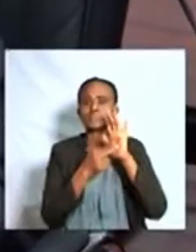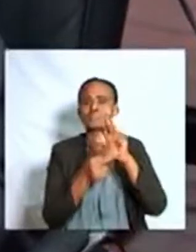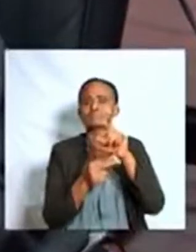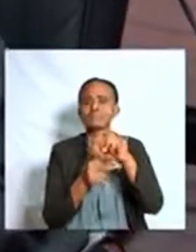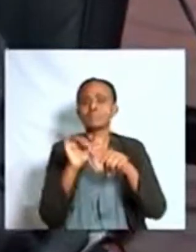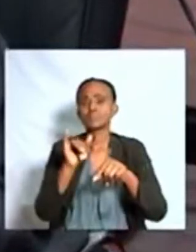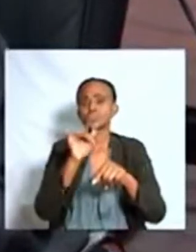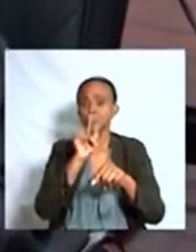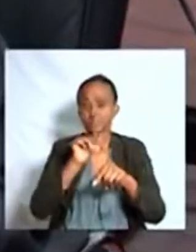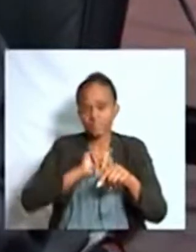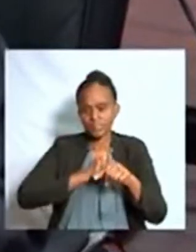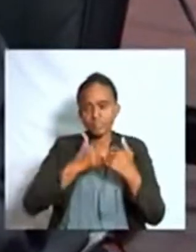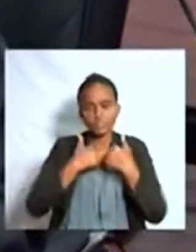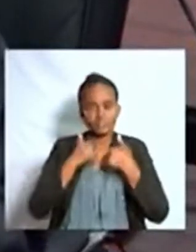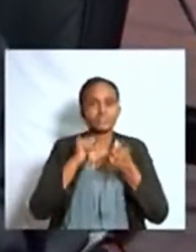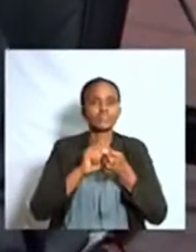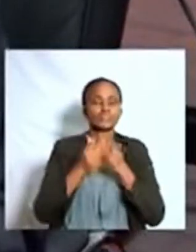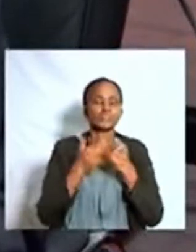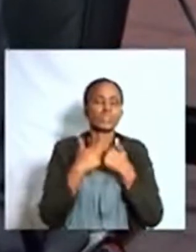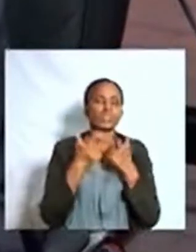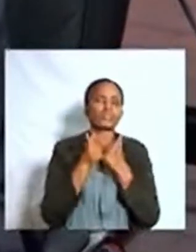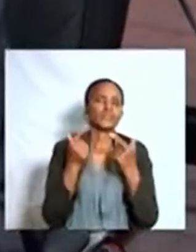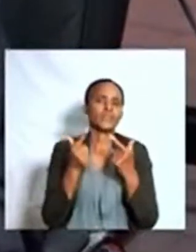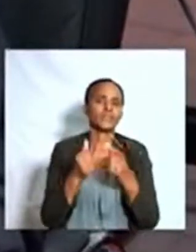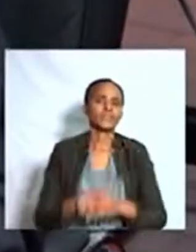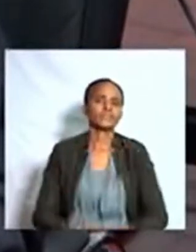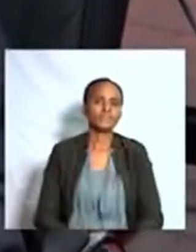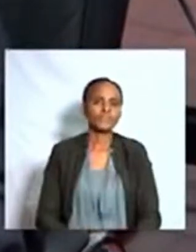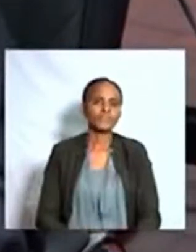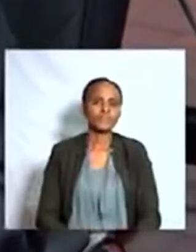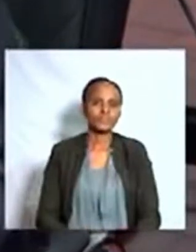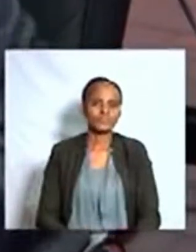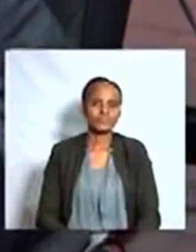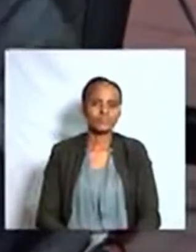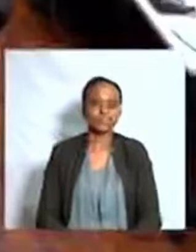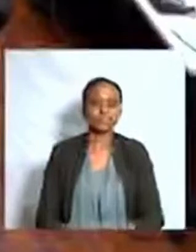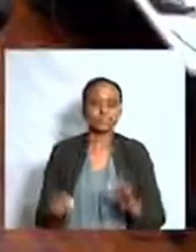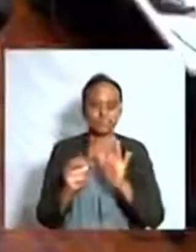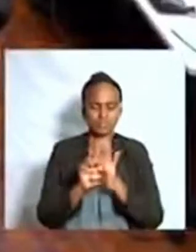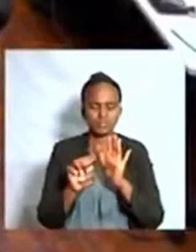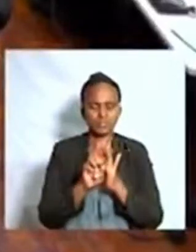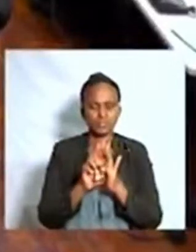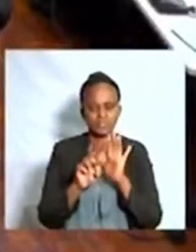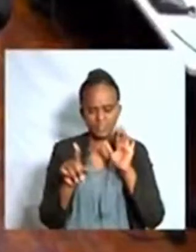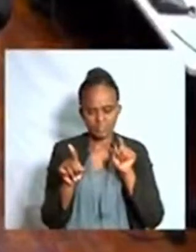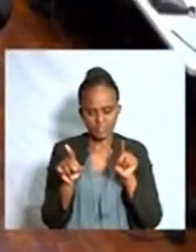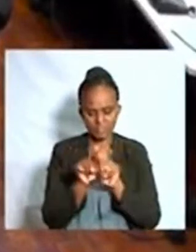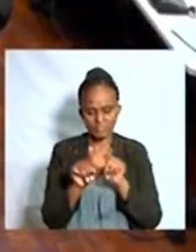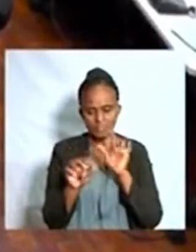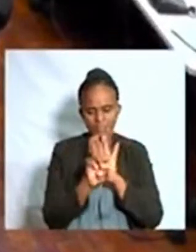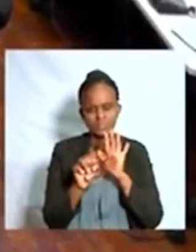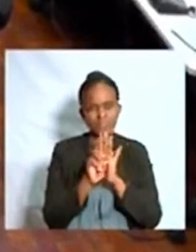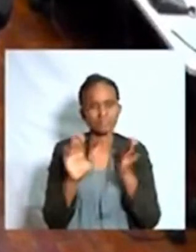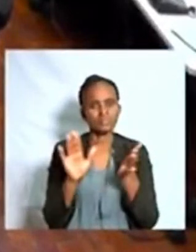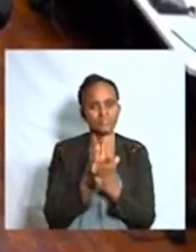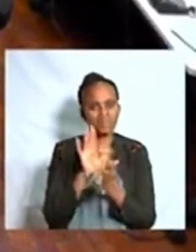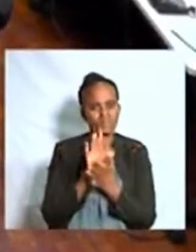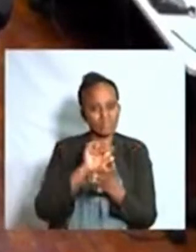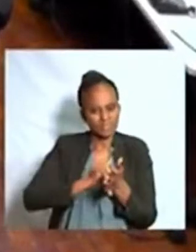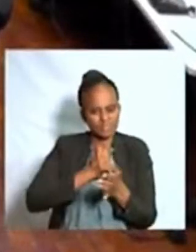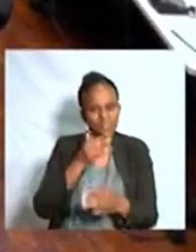I think we have issues. Thank you. I think just like the members, if we quickly go also